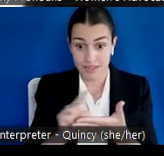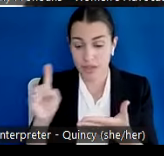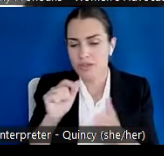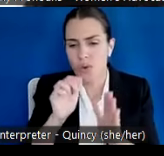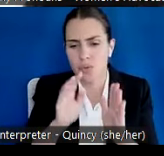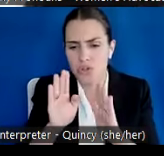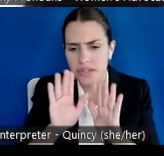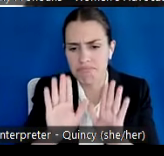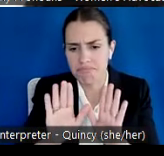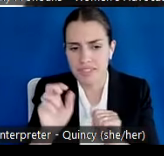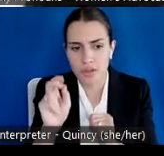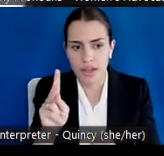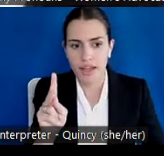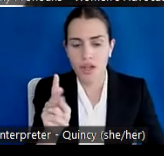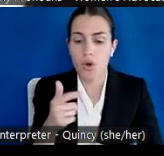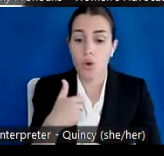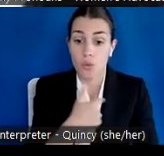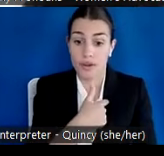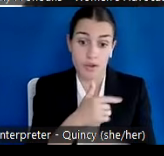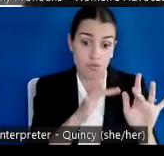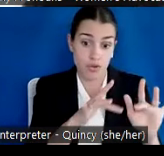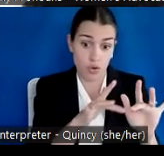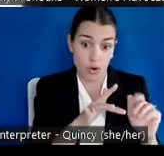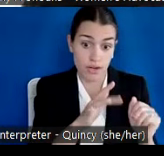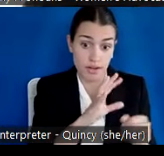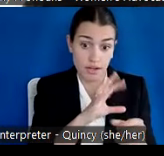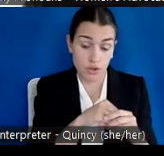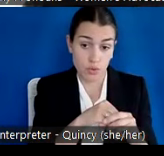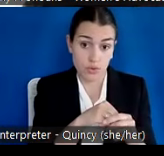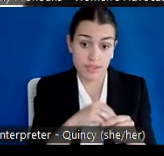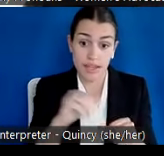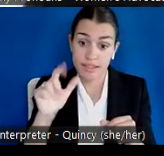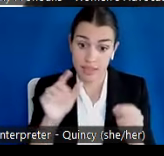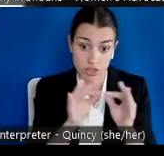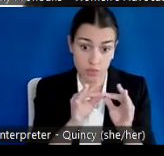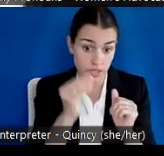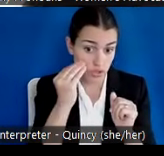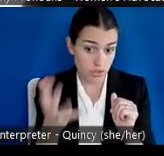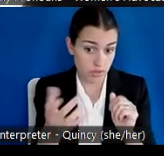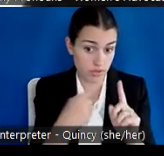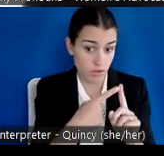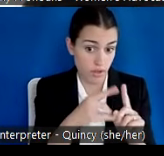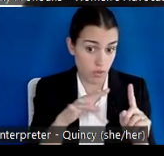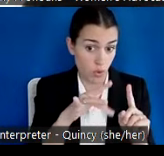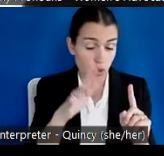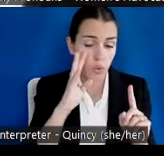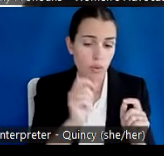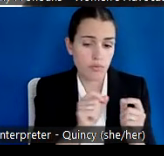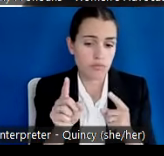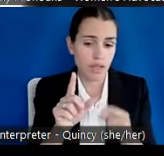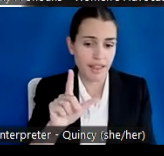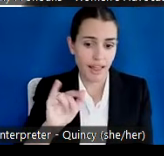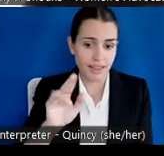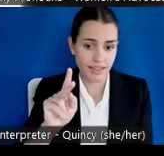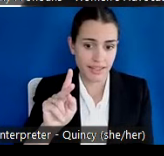last week. We have a recording of that, and it includes ASL interpretation. So we'll go ahead and put that link in the chat now